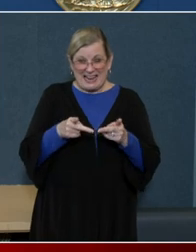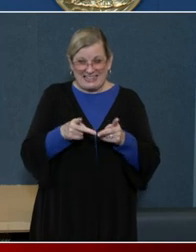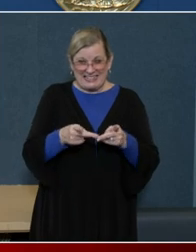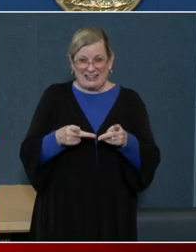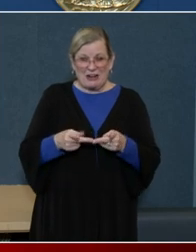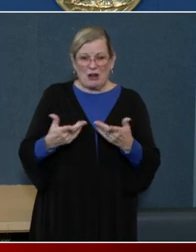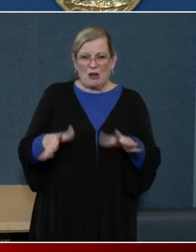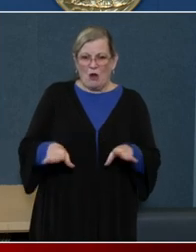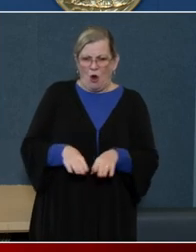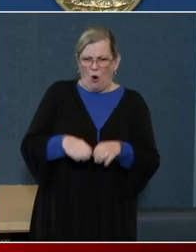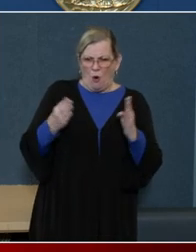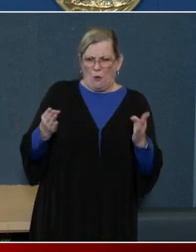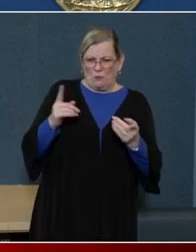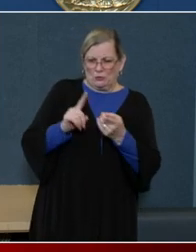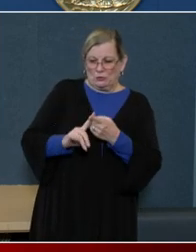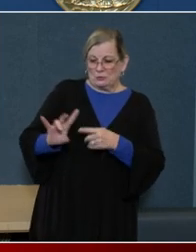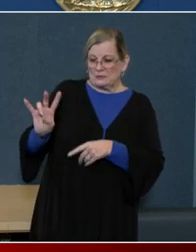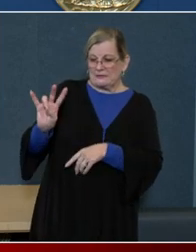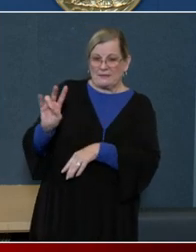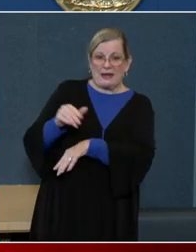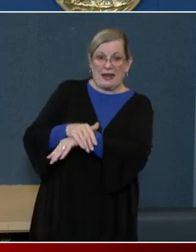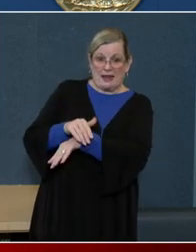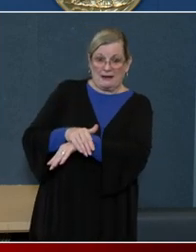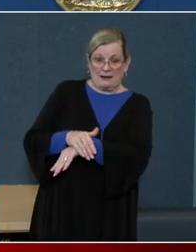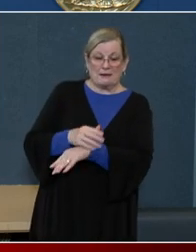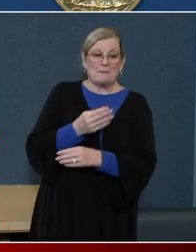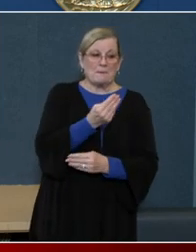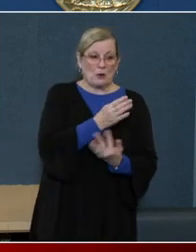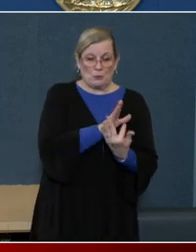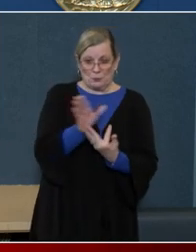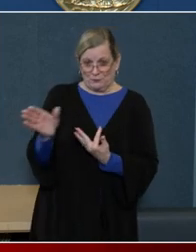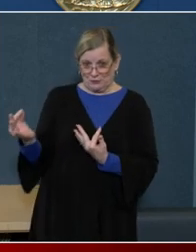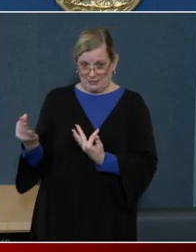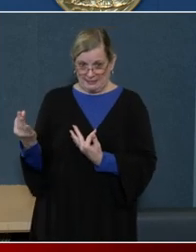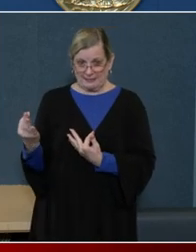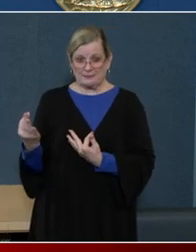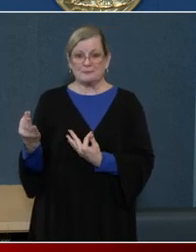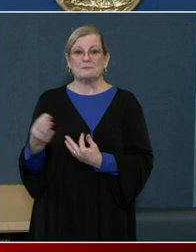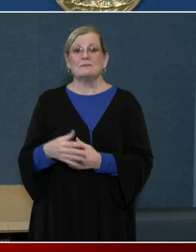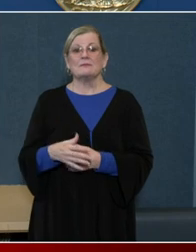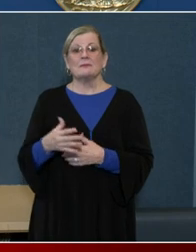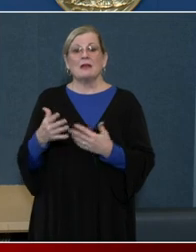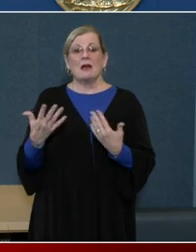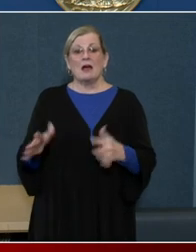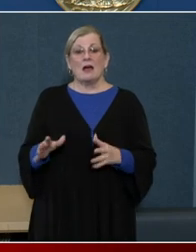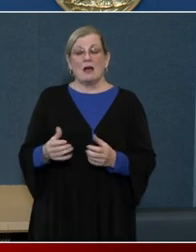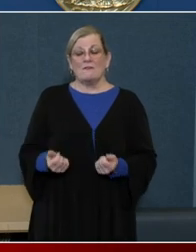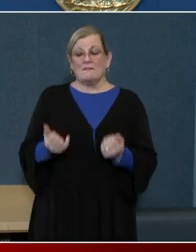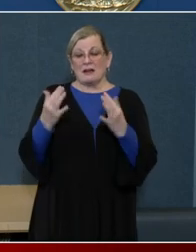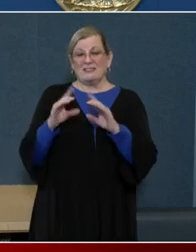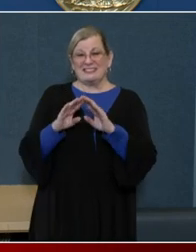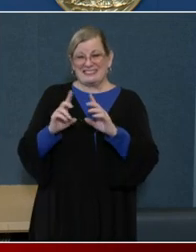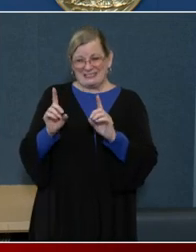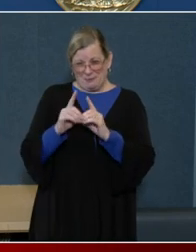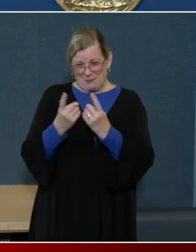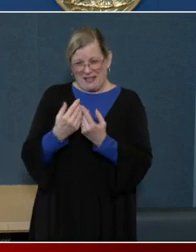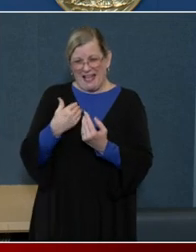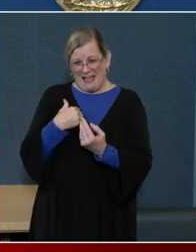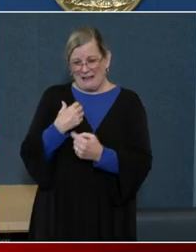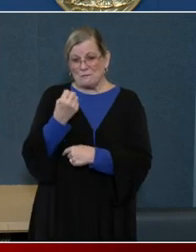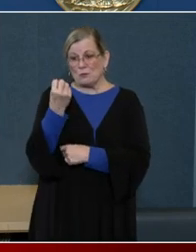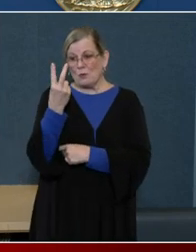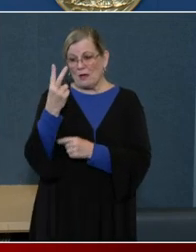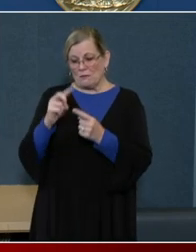Monday through Friday, and the Saturday hours at the firehouses remain noon to 4 p.m.